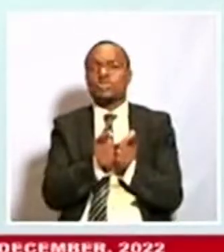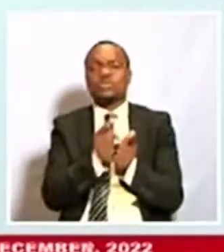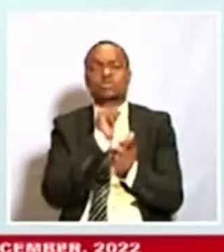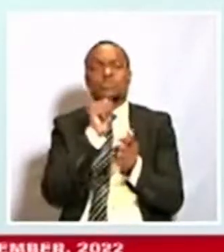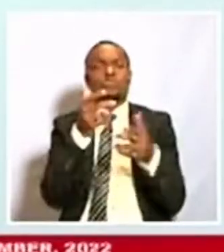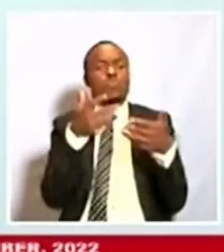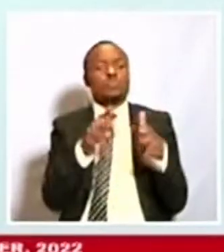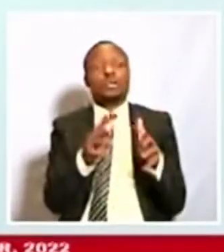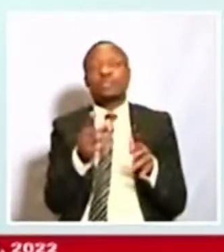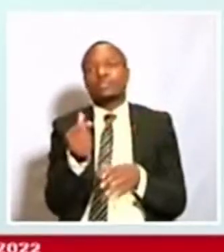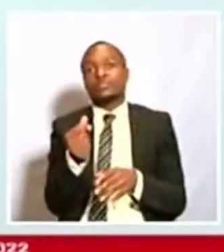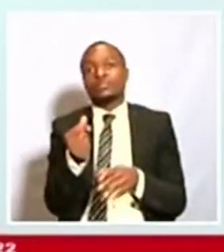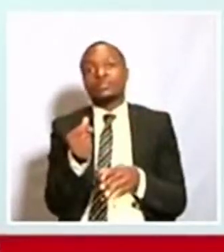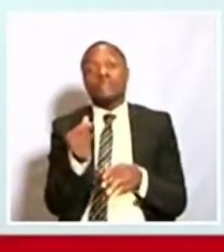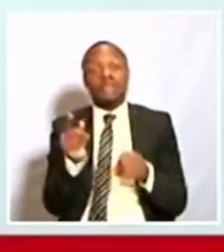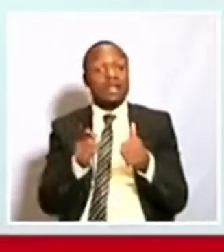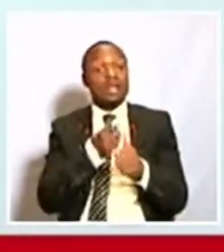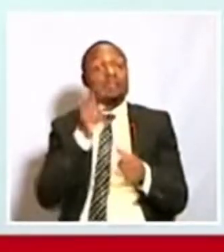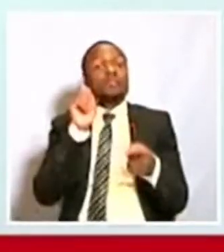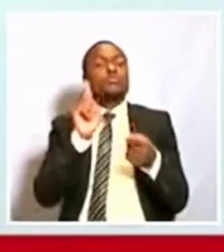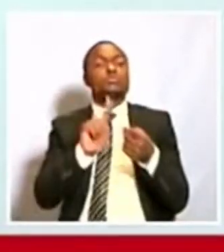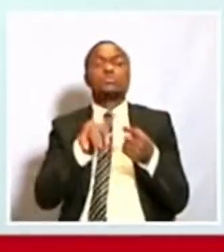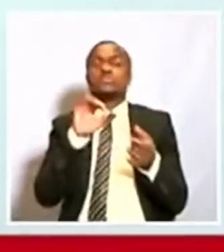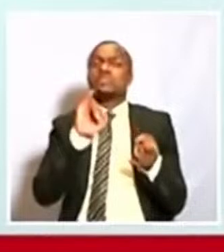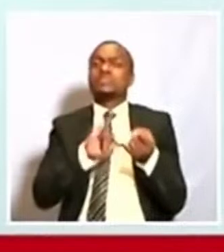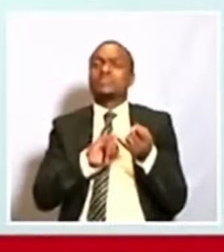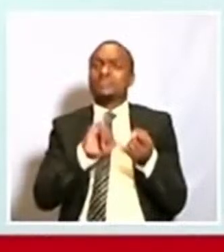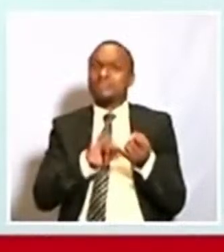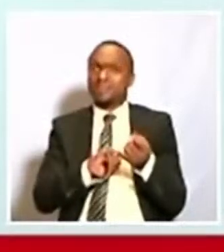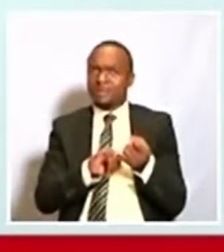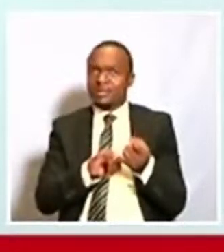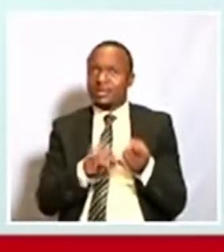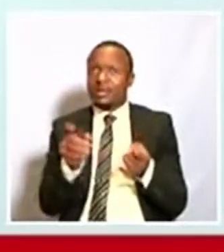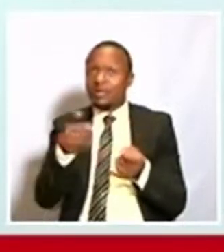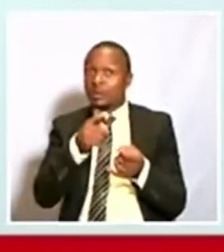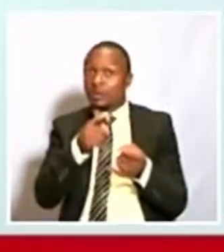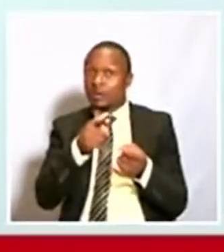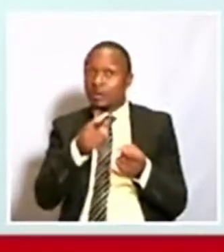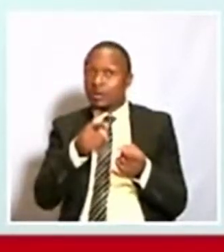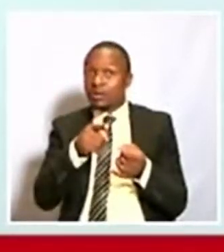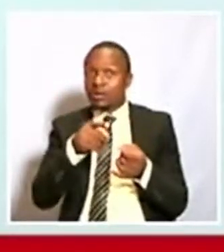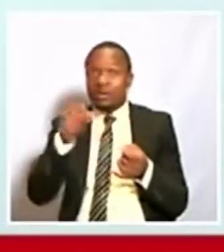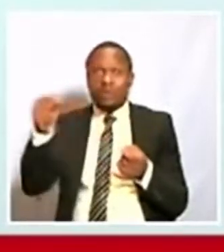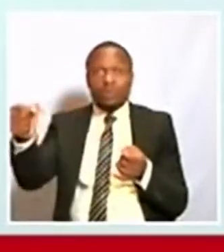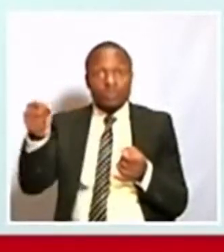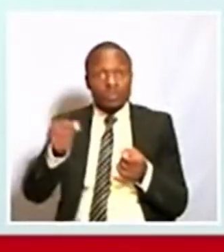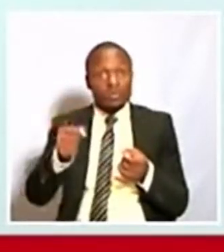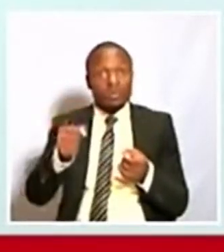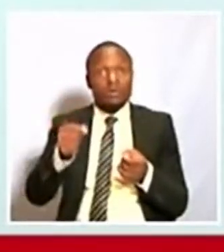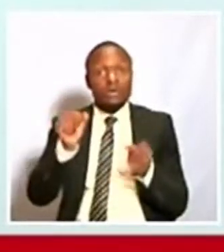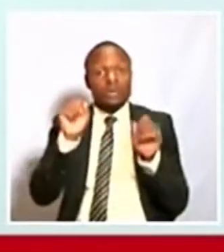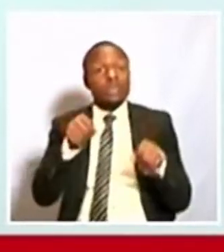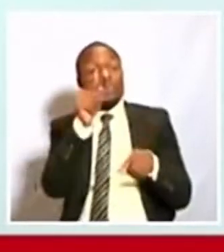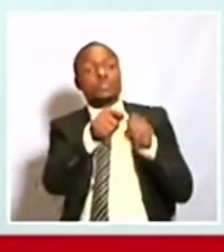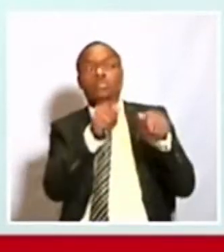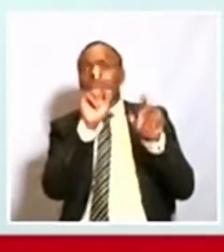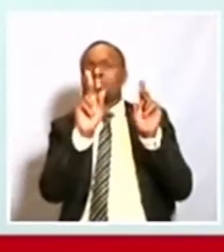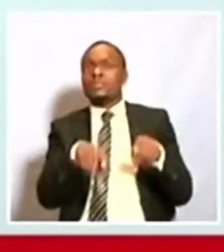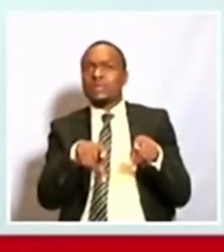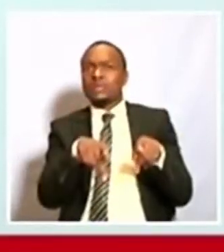go away from April up to September, would you blame that person for the decision he has made or she has made?